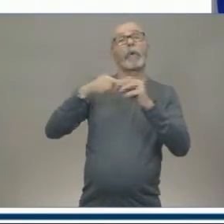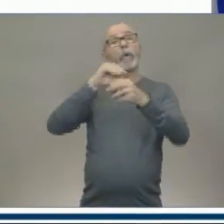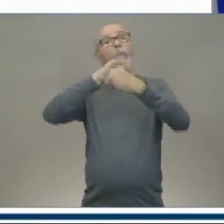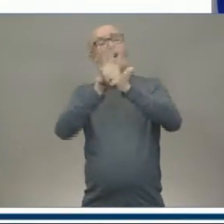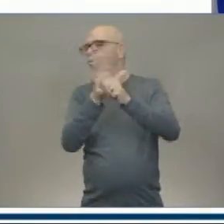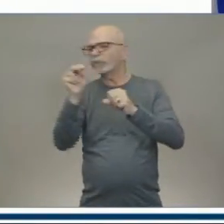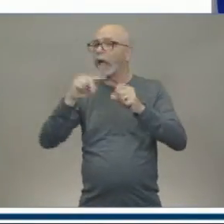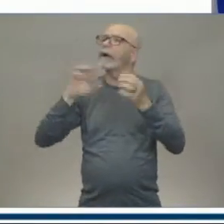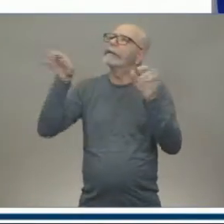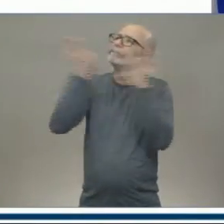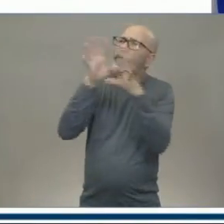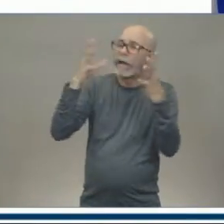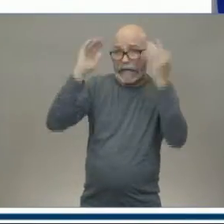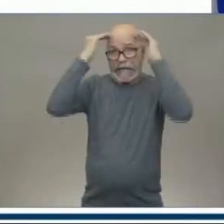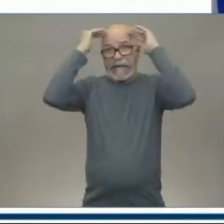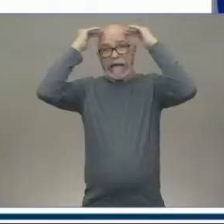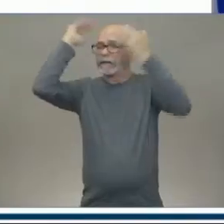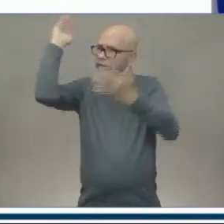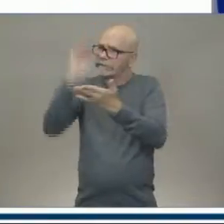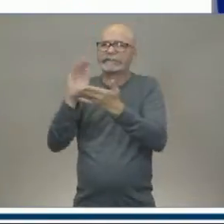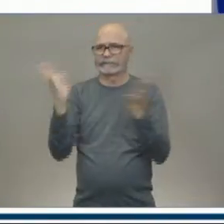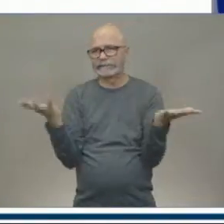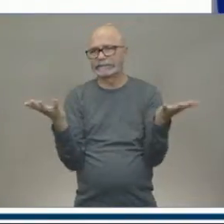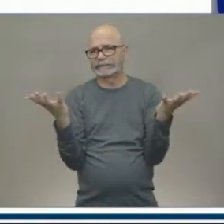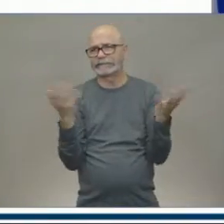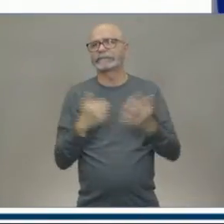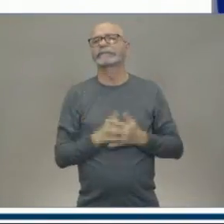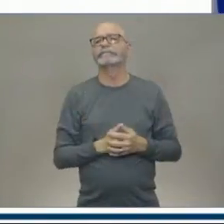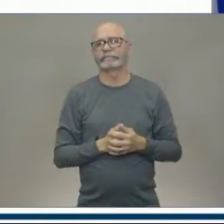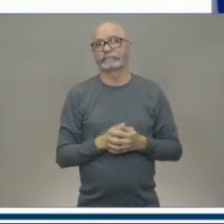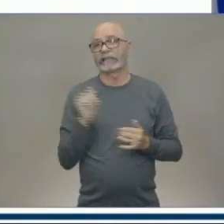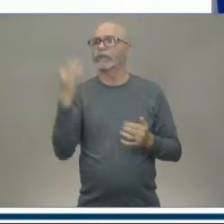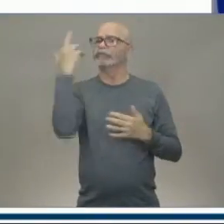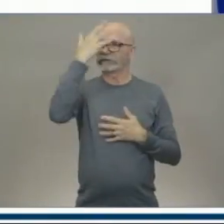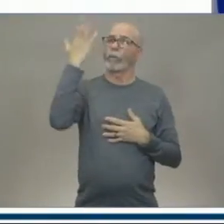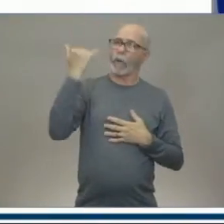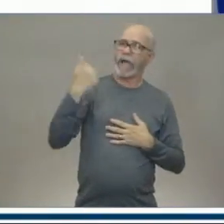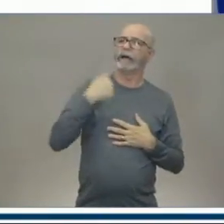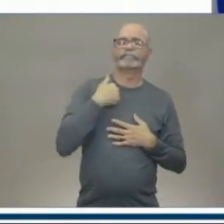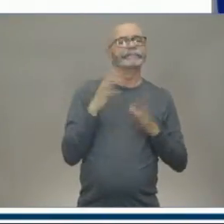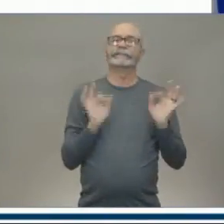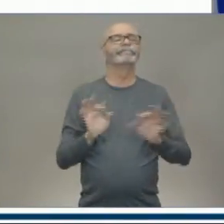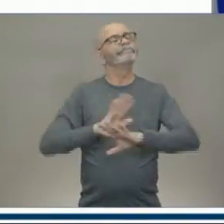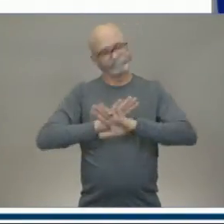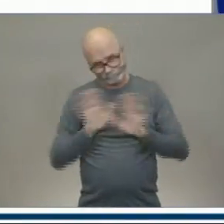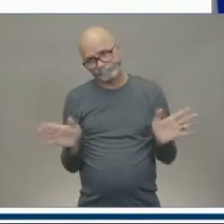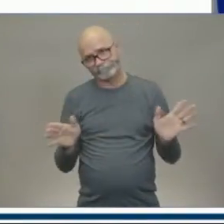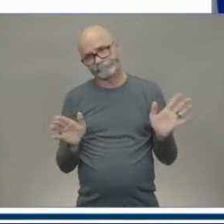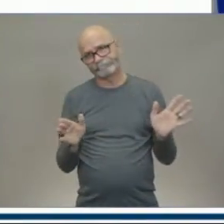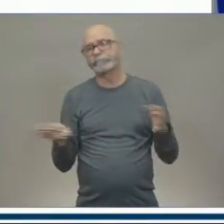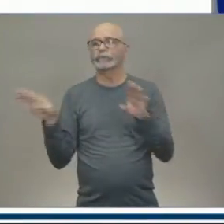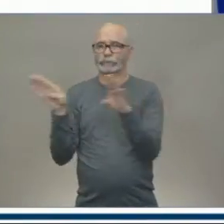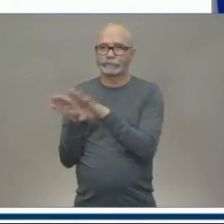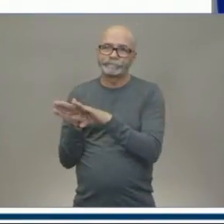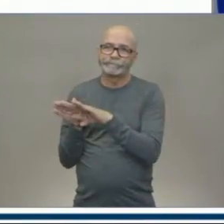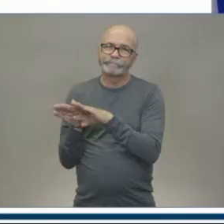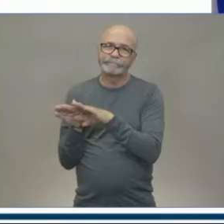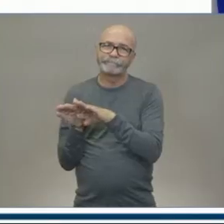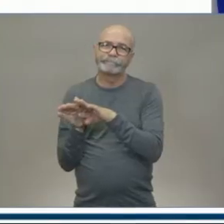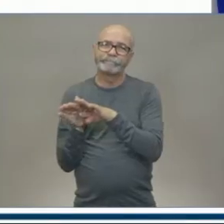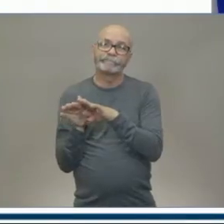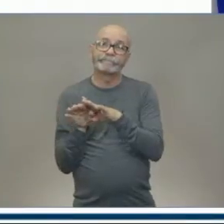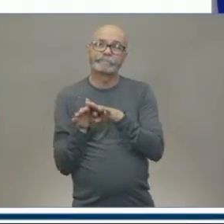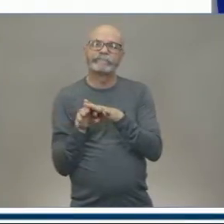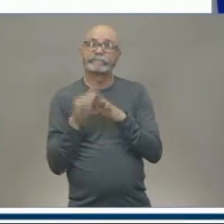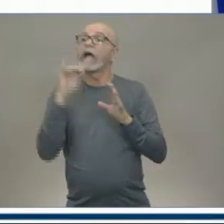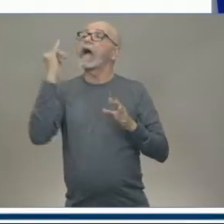are all part of this. And that was the reason that decision was made today. But if we have a broader issue